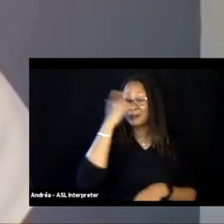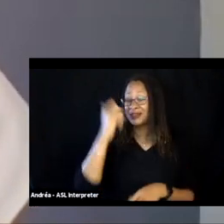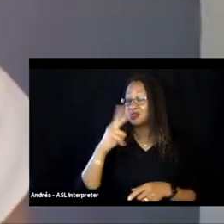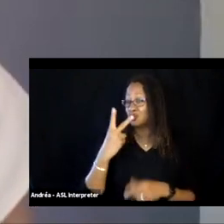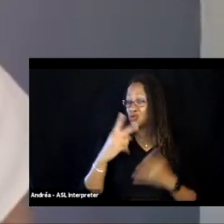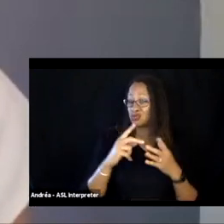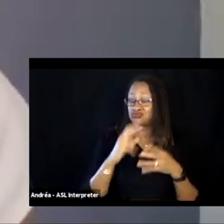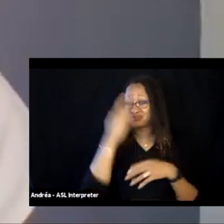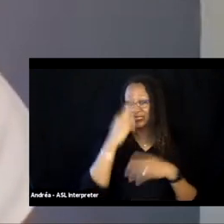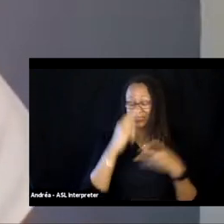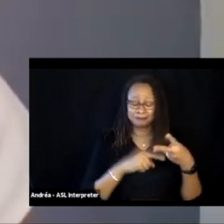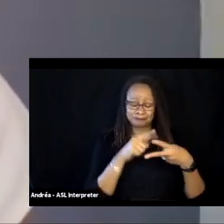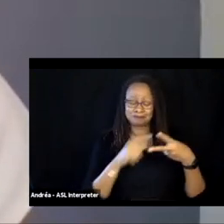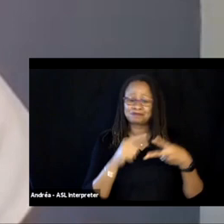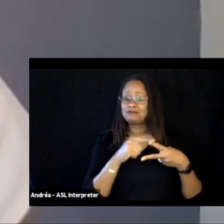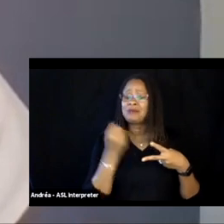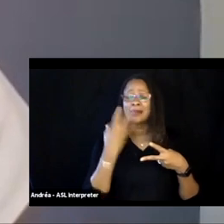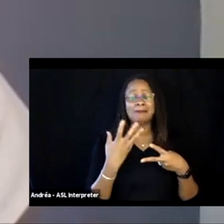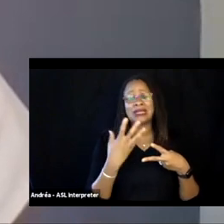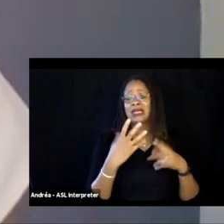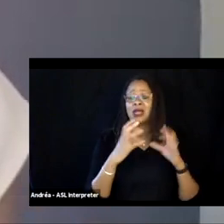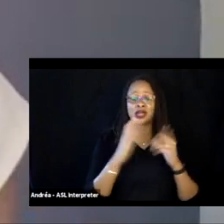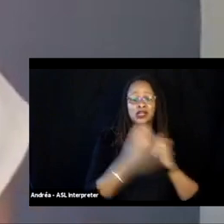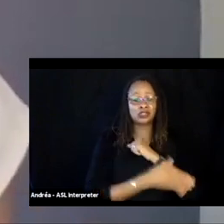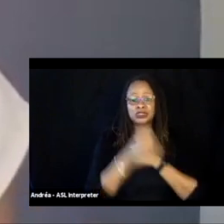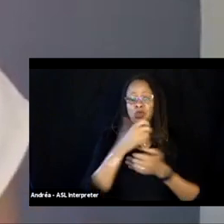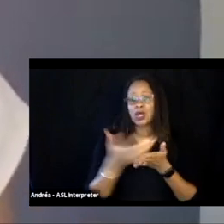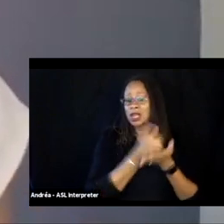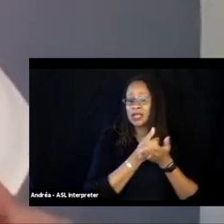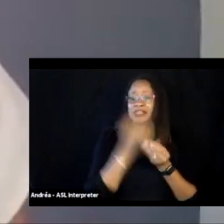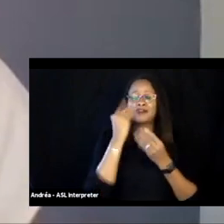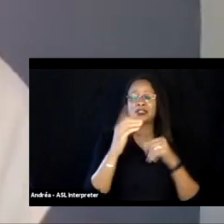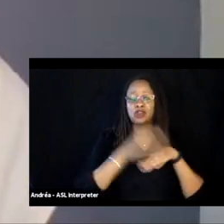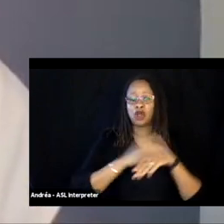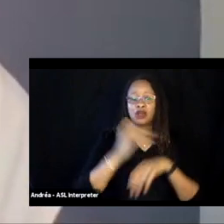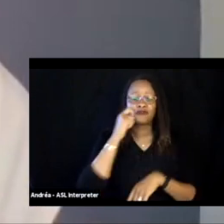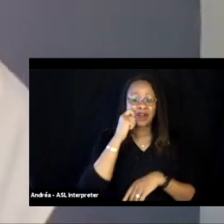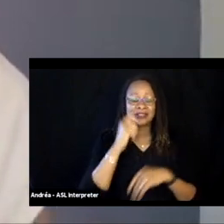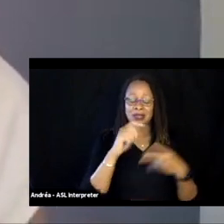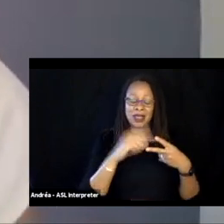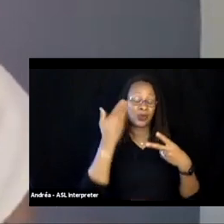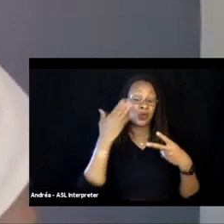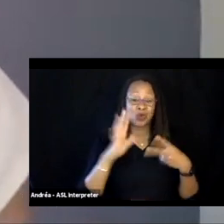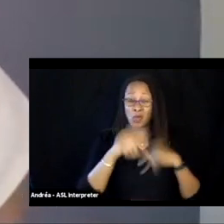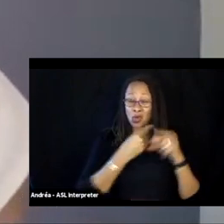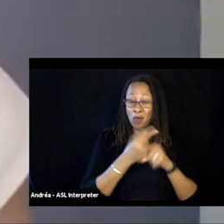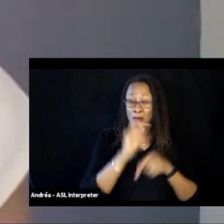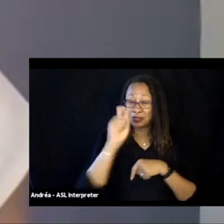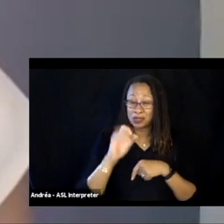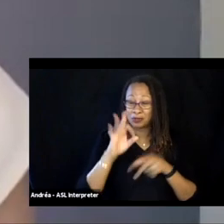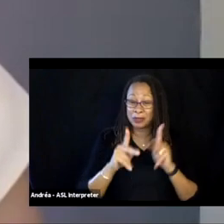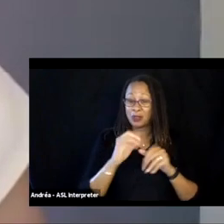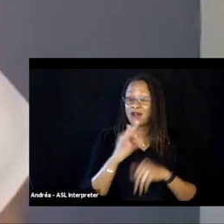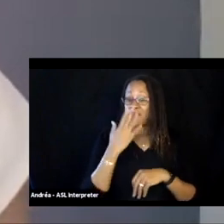countries do not gather information on race, so we can't tell what the global percentage of people of color is. But secondly, and more